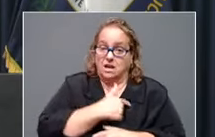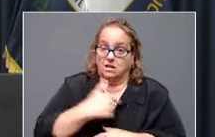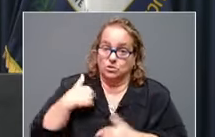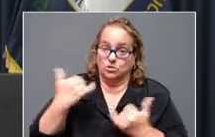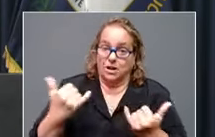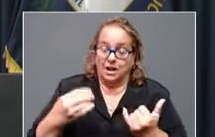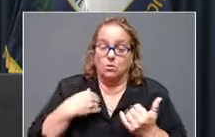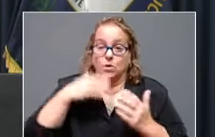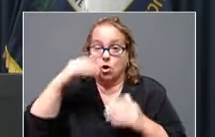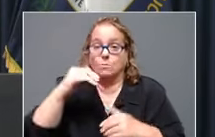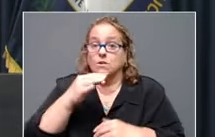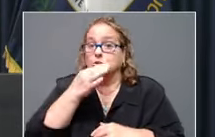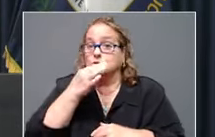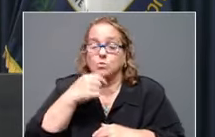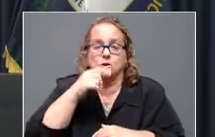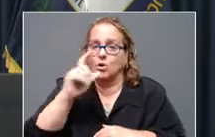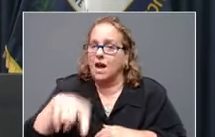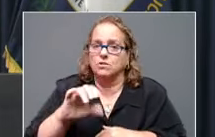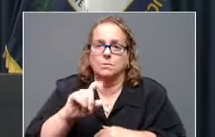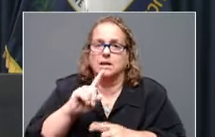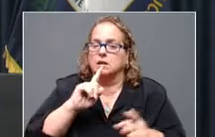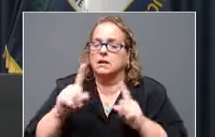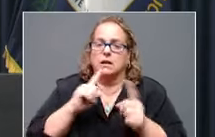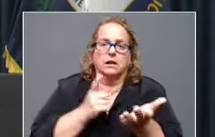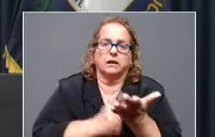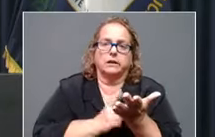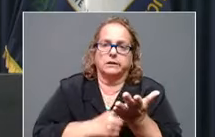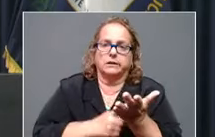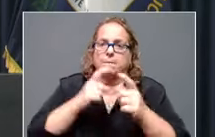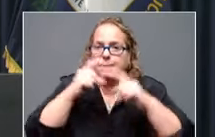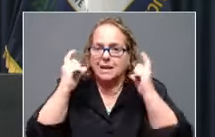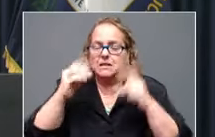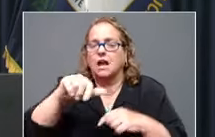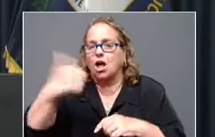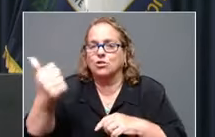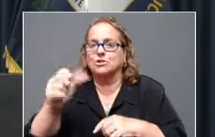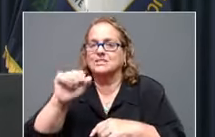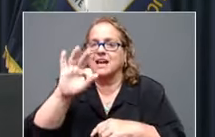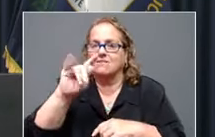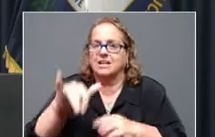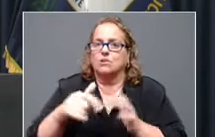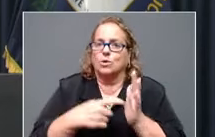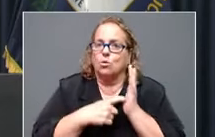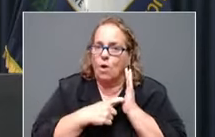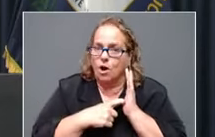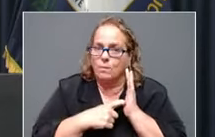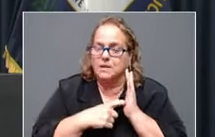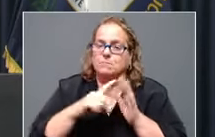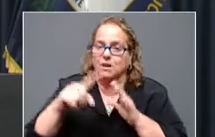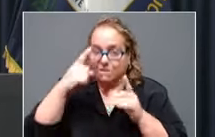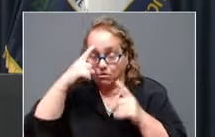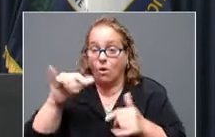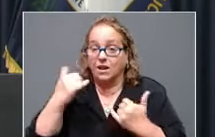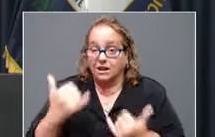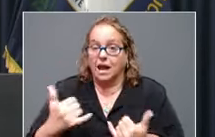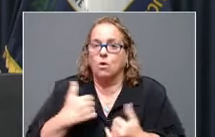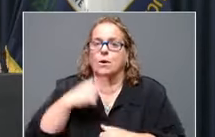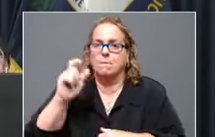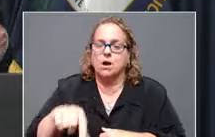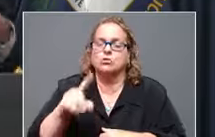I implore you, this thing is going the wrong way. Please get a vaccine.